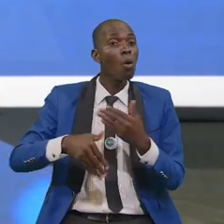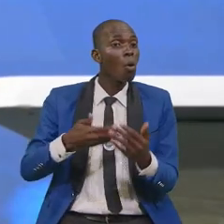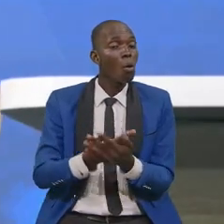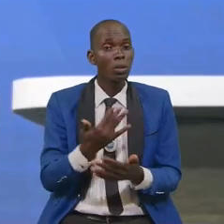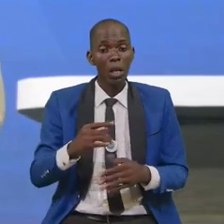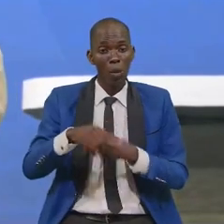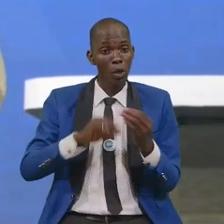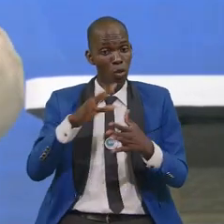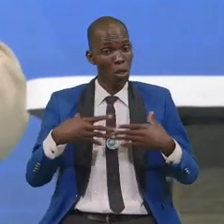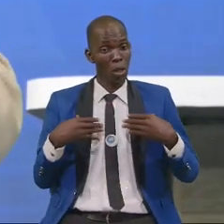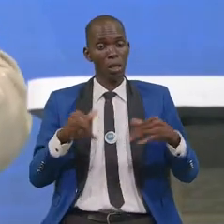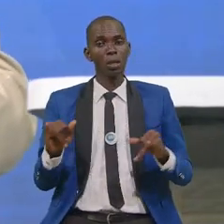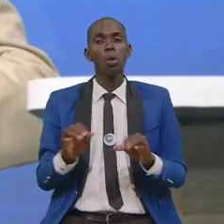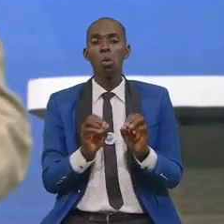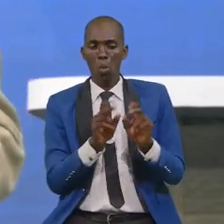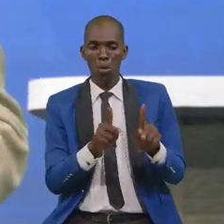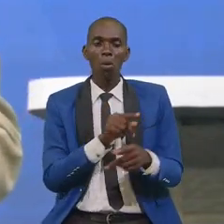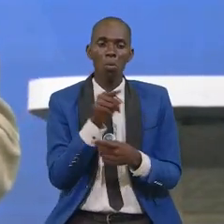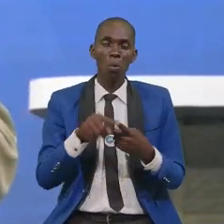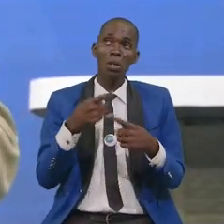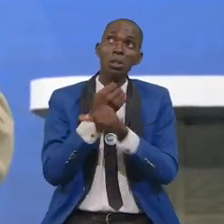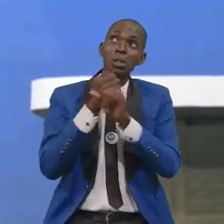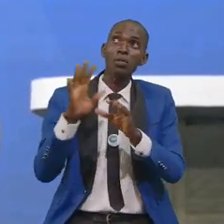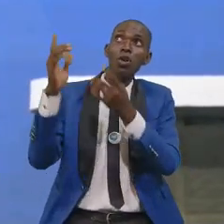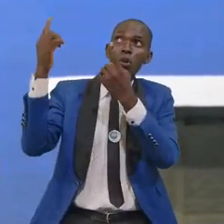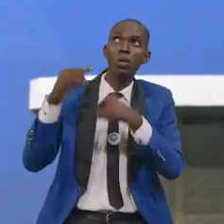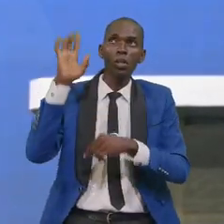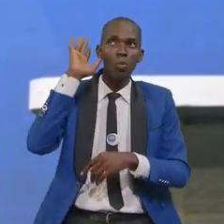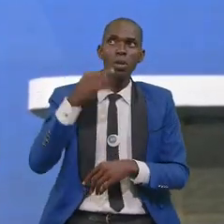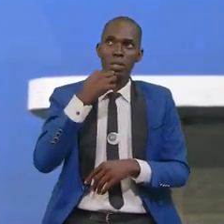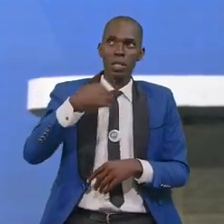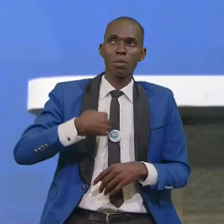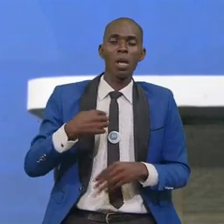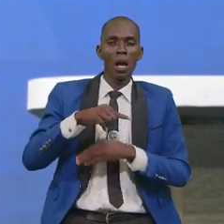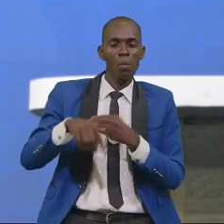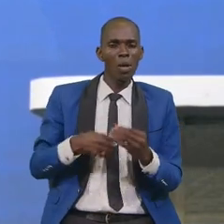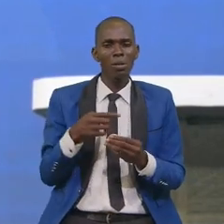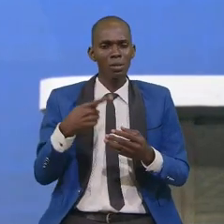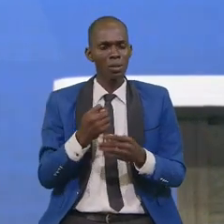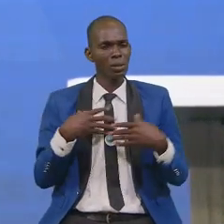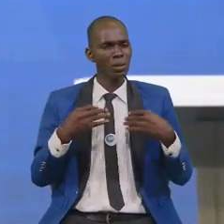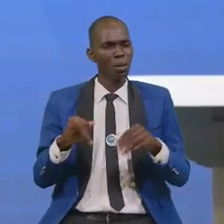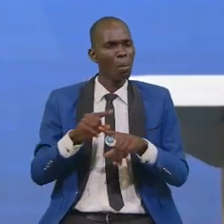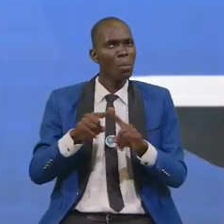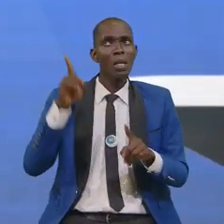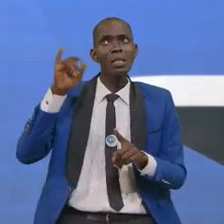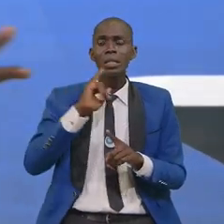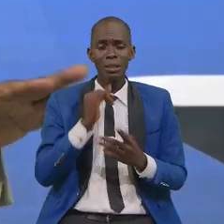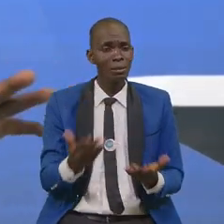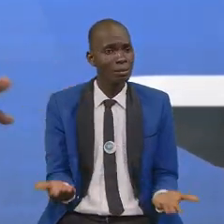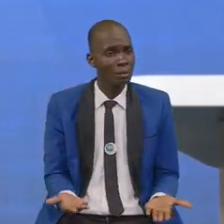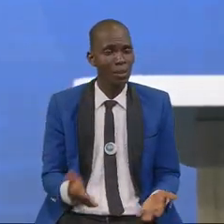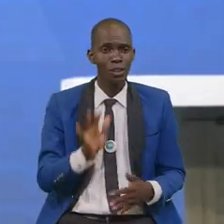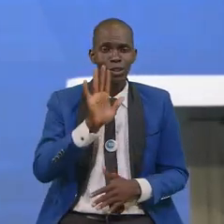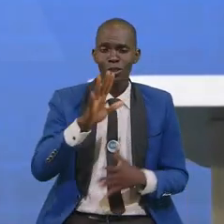okay. When the Messiah comes, he will tell me about the, he says, I'm here, your healer.